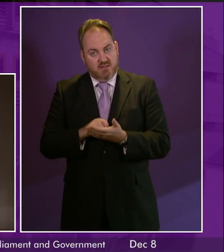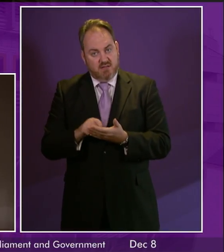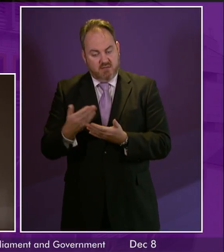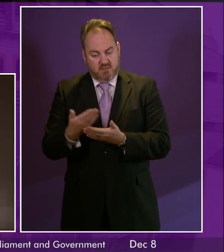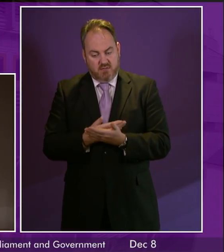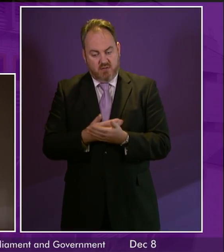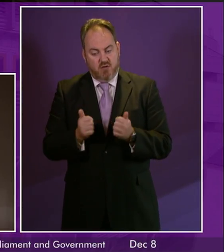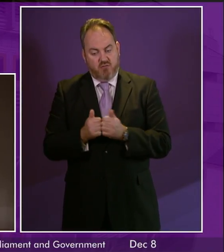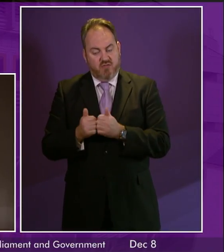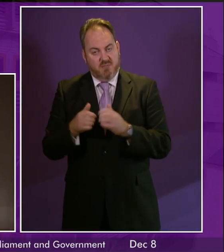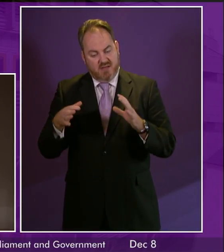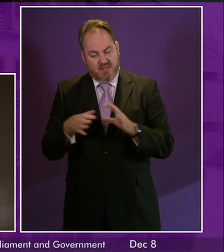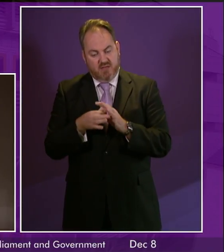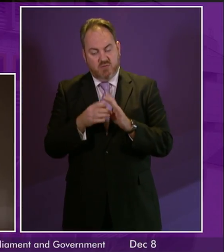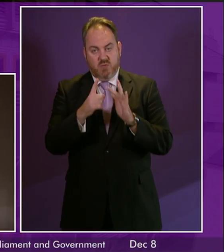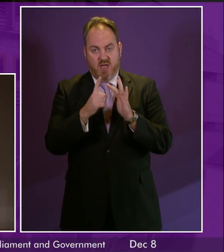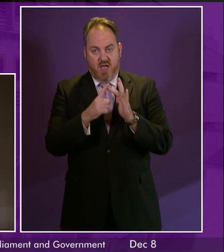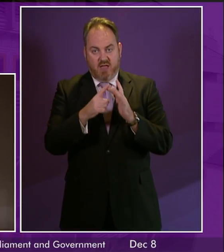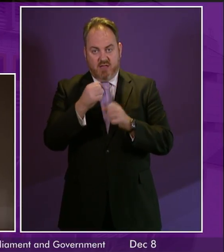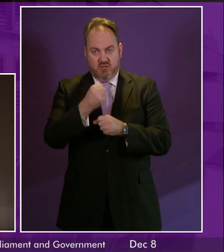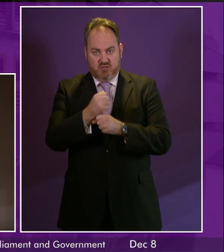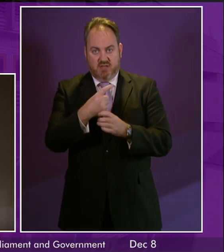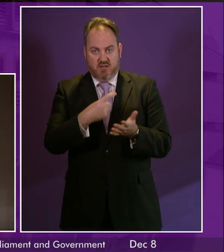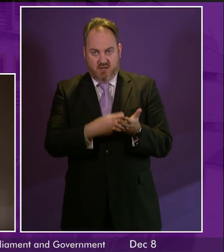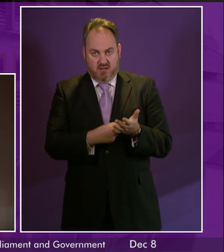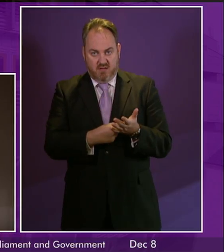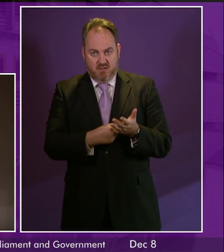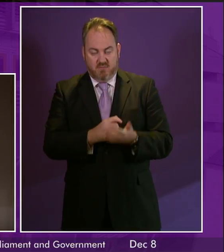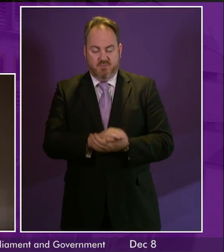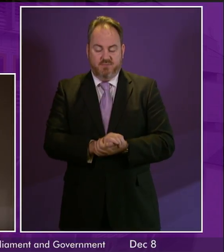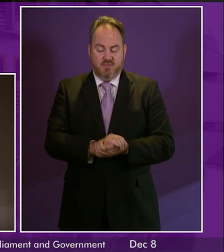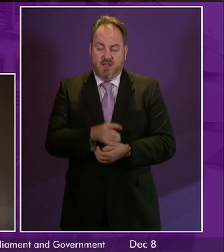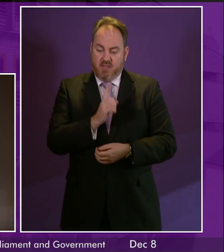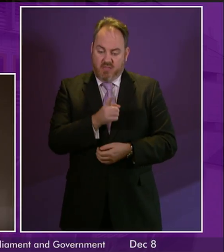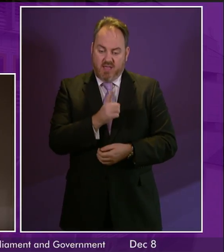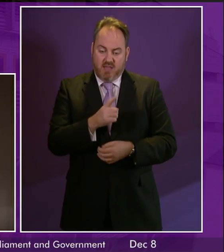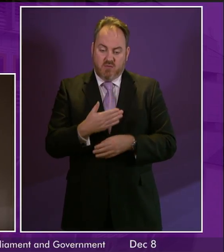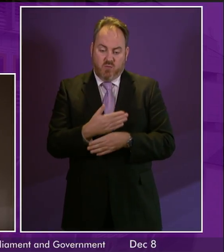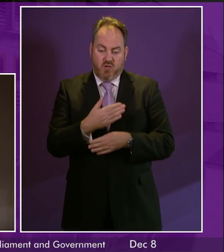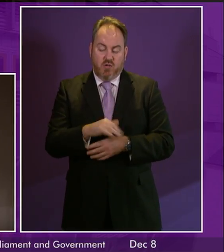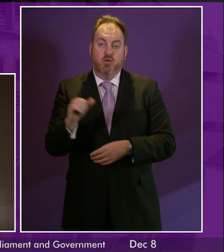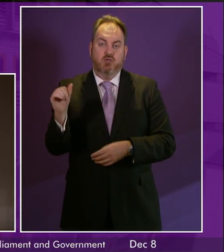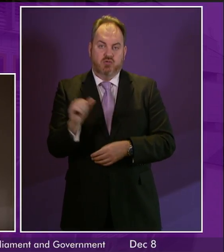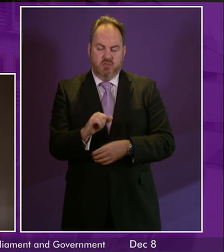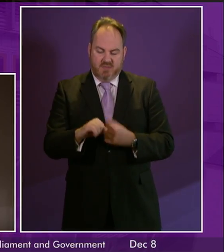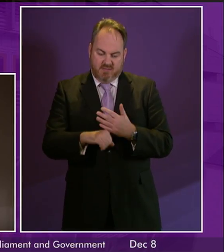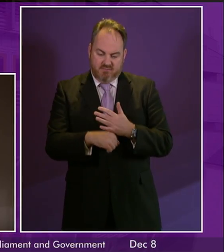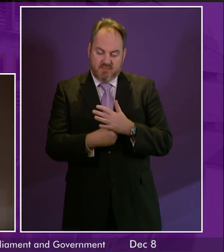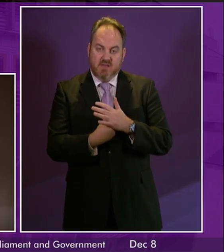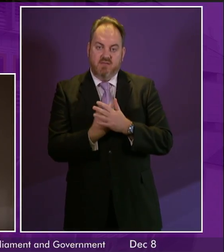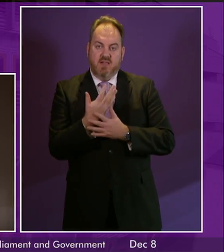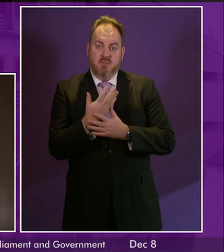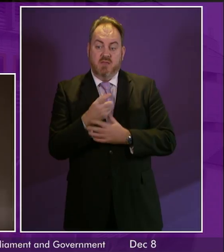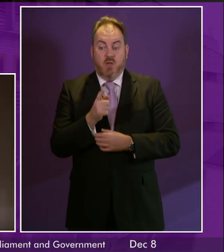of IGR between the Scottish Parliament and government should be developed. In particular, the